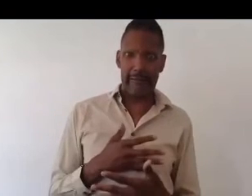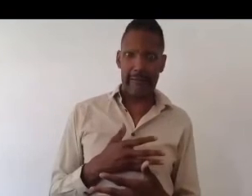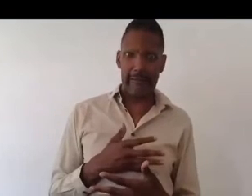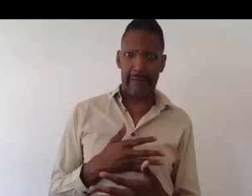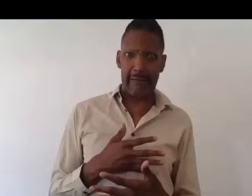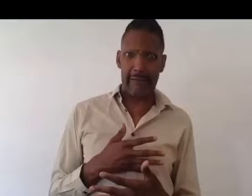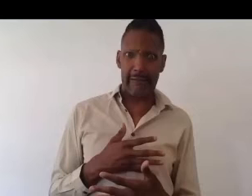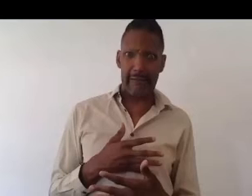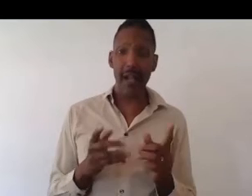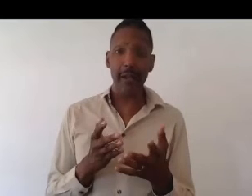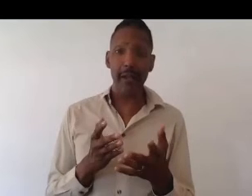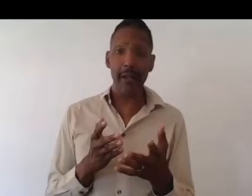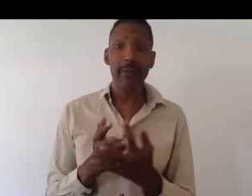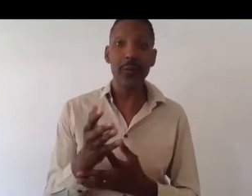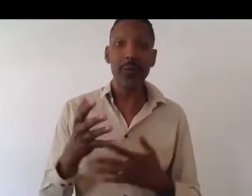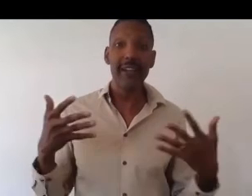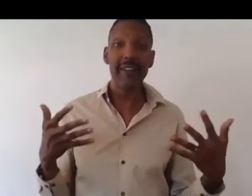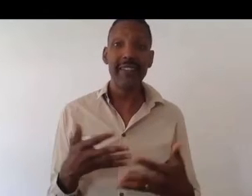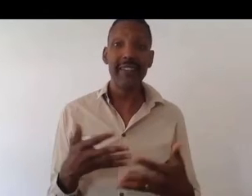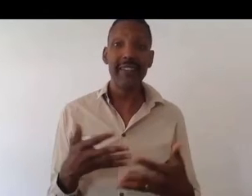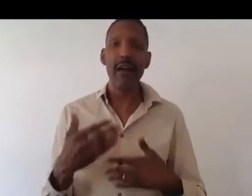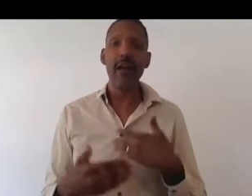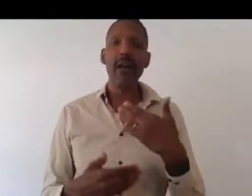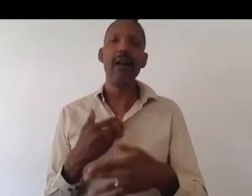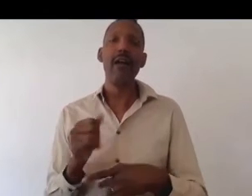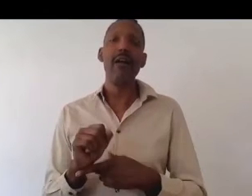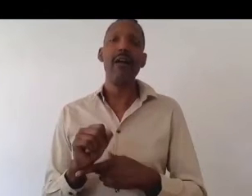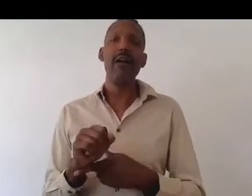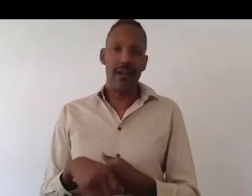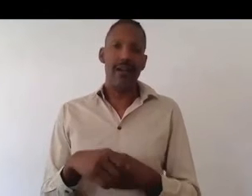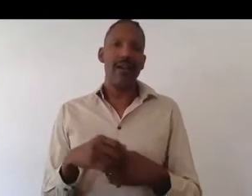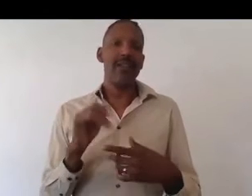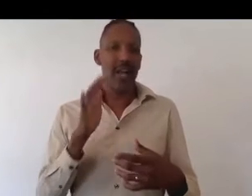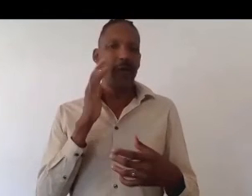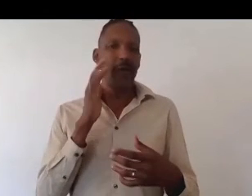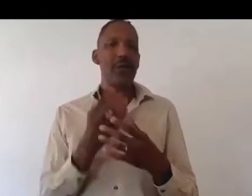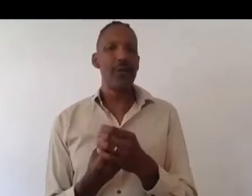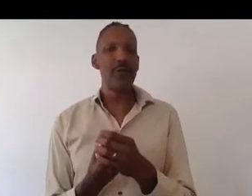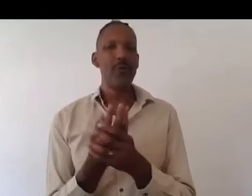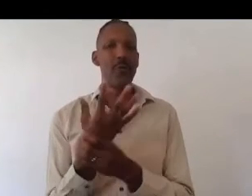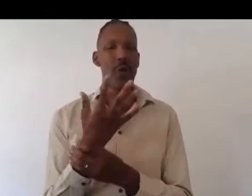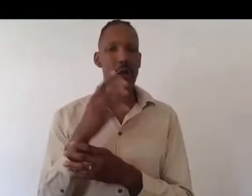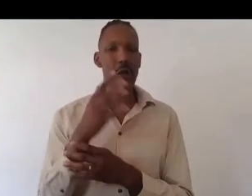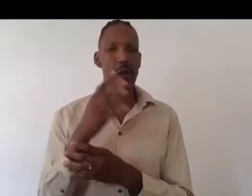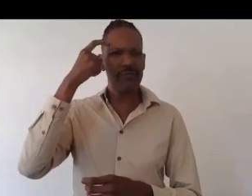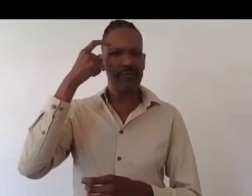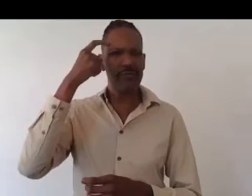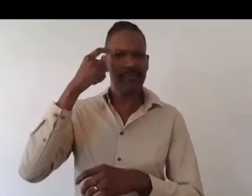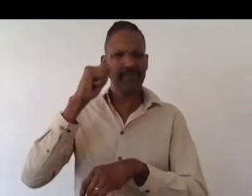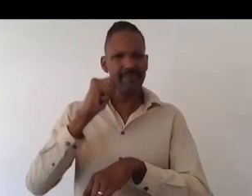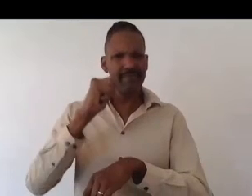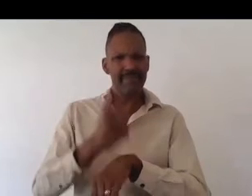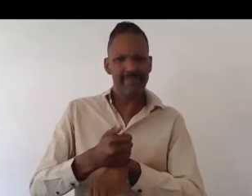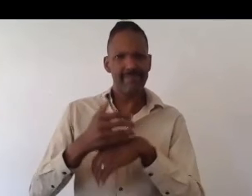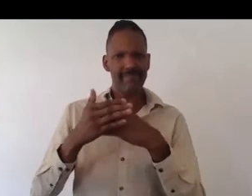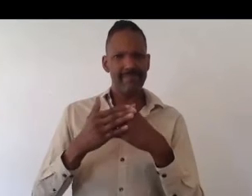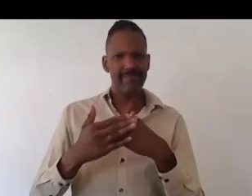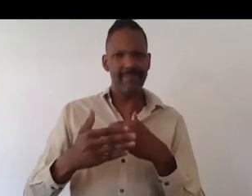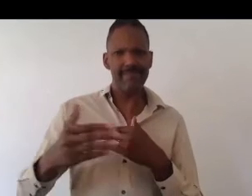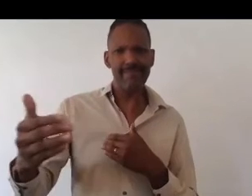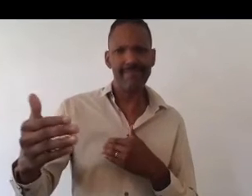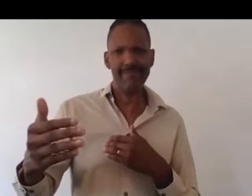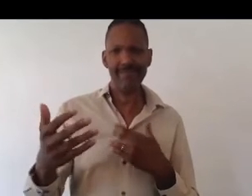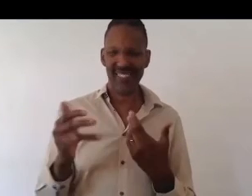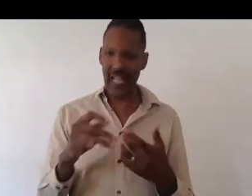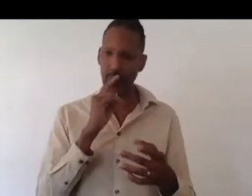fears, right? And learning that growth mindset, or mindset for learning, as the Young Mathematician site calls it, related to